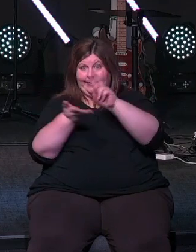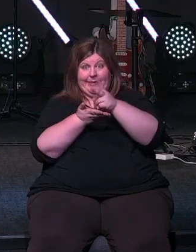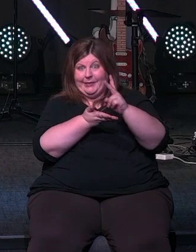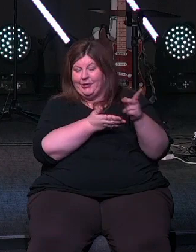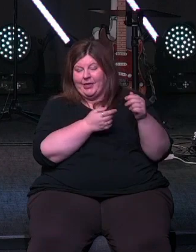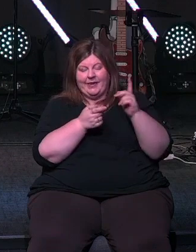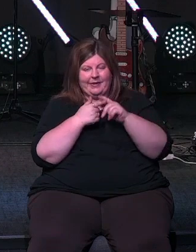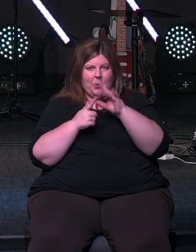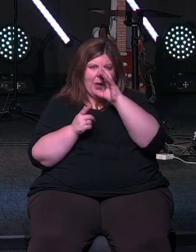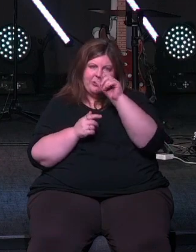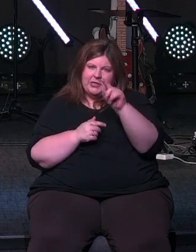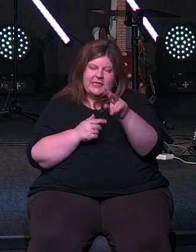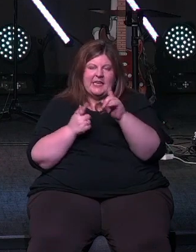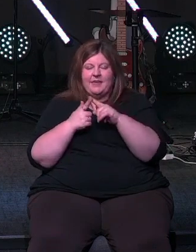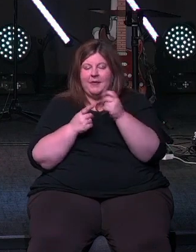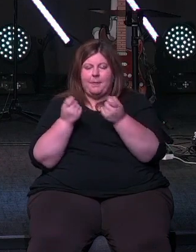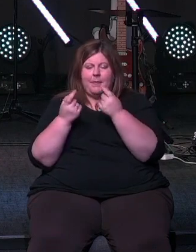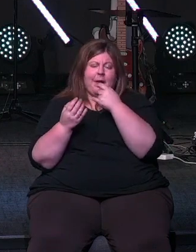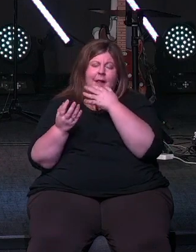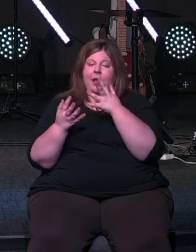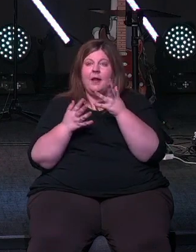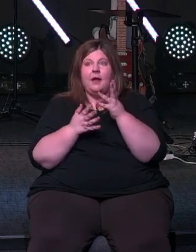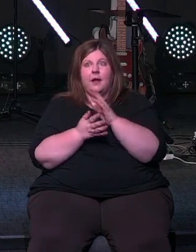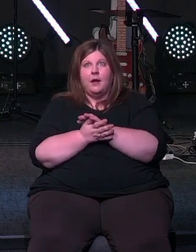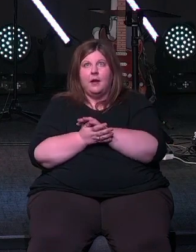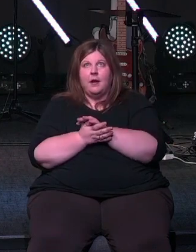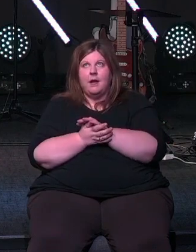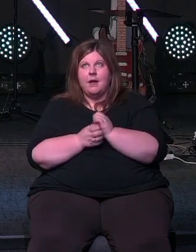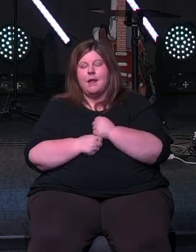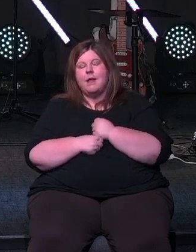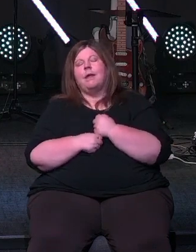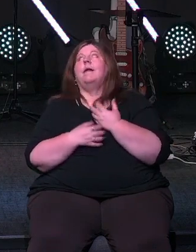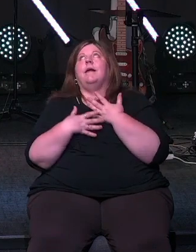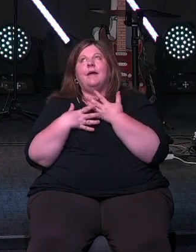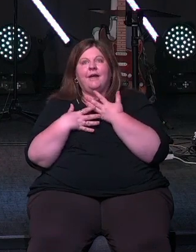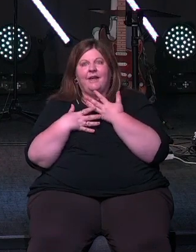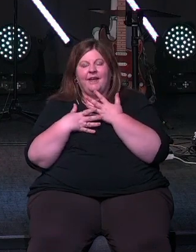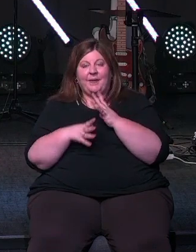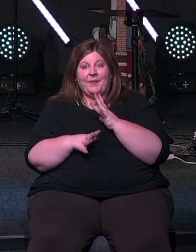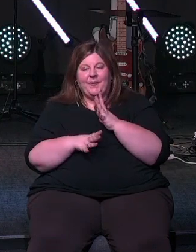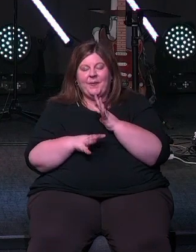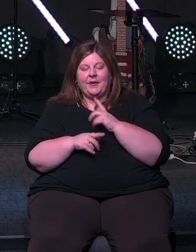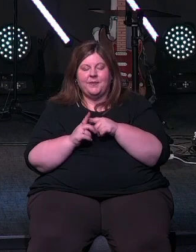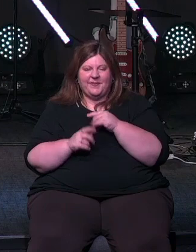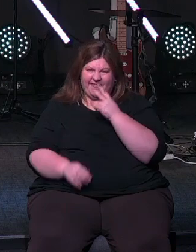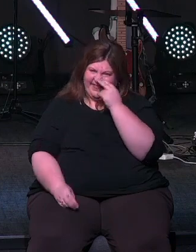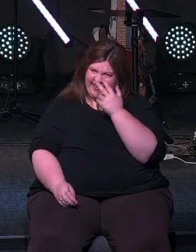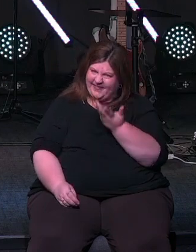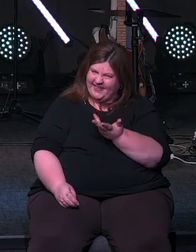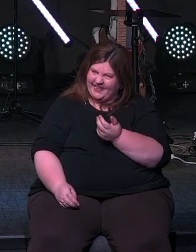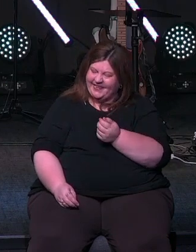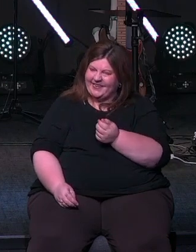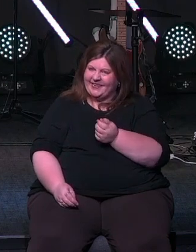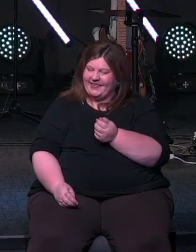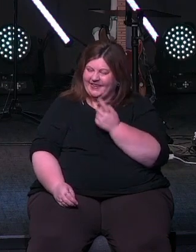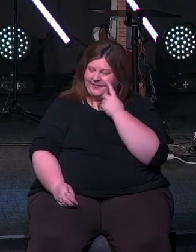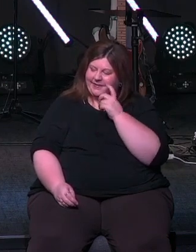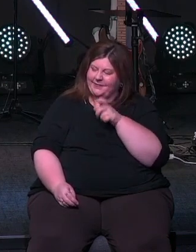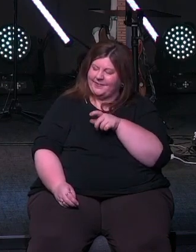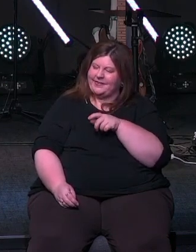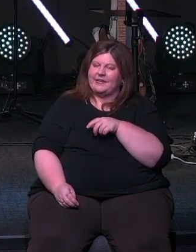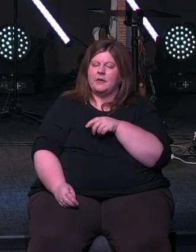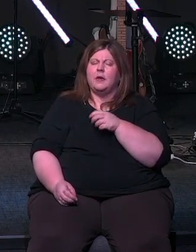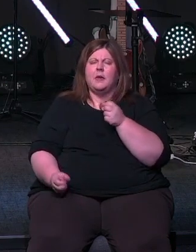and watching TV and eating popcorn. I mean, it made their life. But here's the thing that was funny that I was picking up on is a lot of